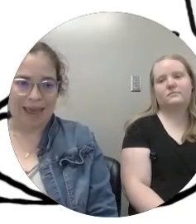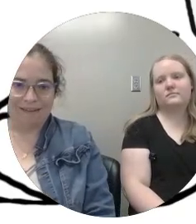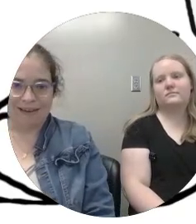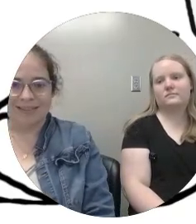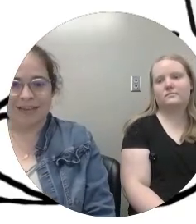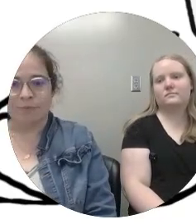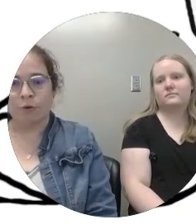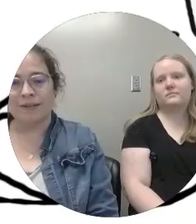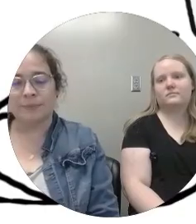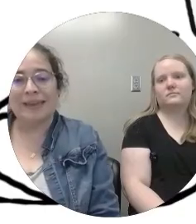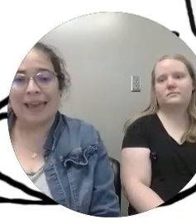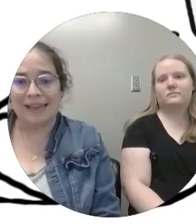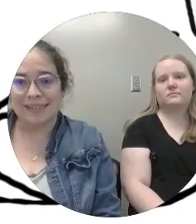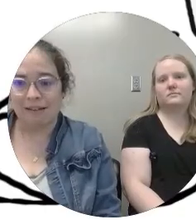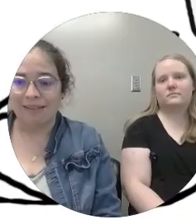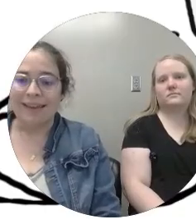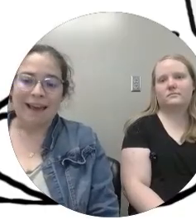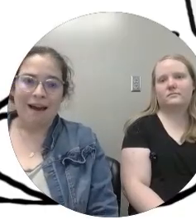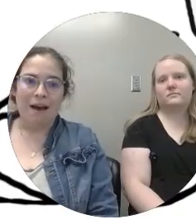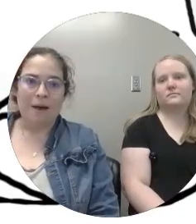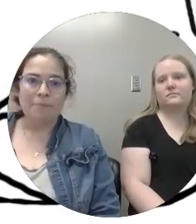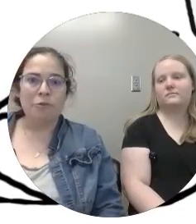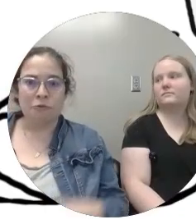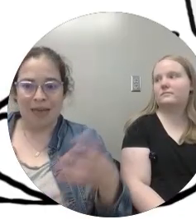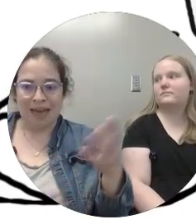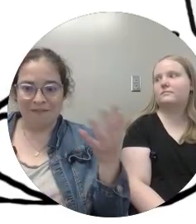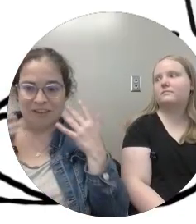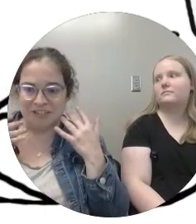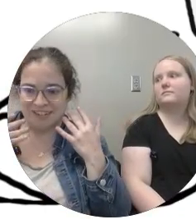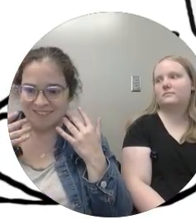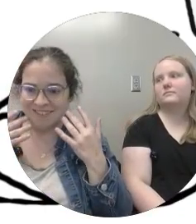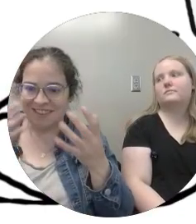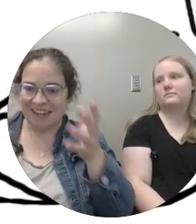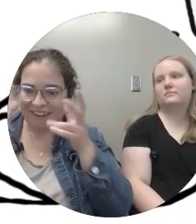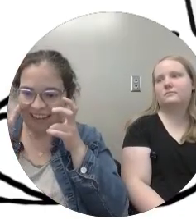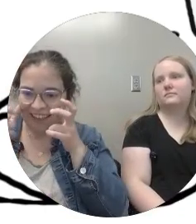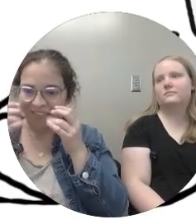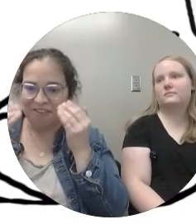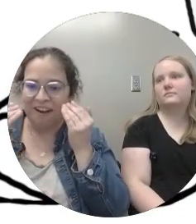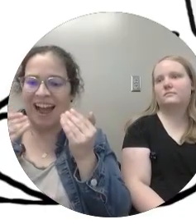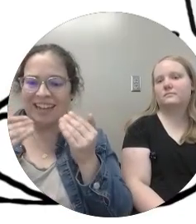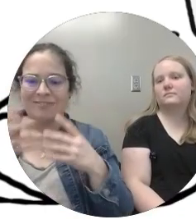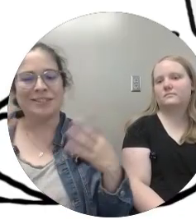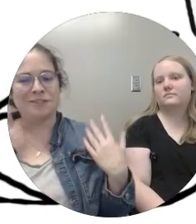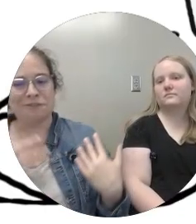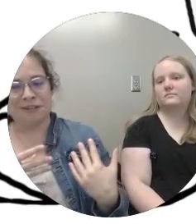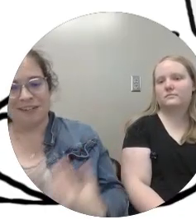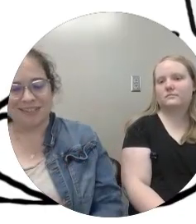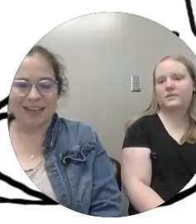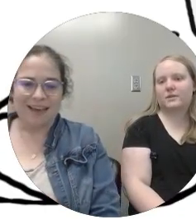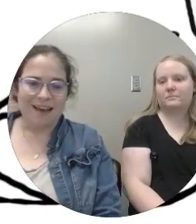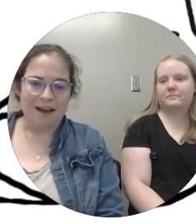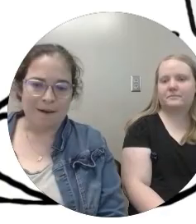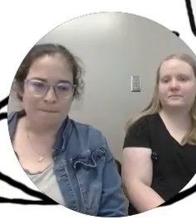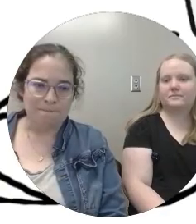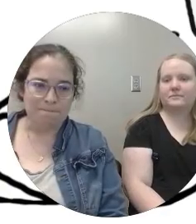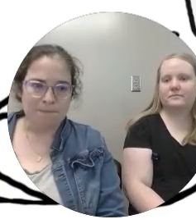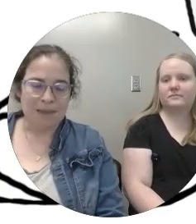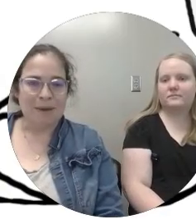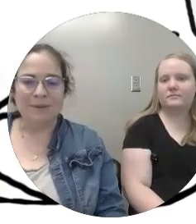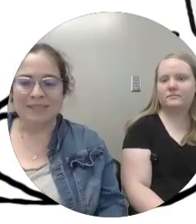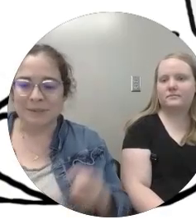auditory languages, the same way as they would speaking ASL through that vision, hearing it through their eyes versus through their